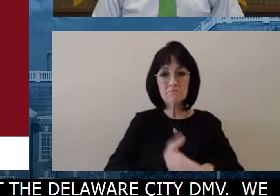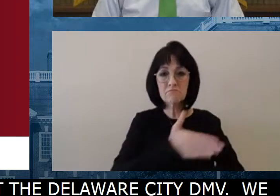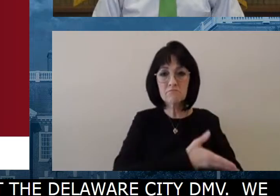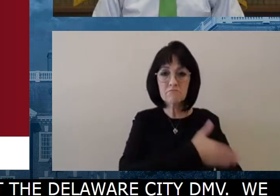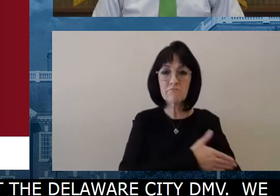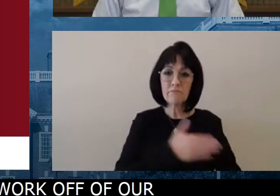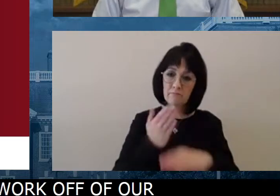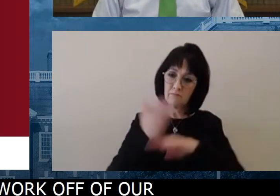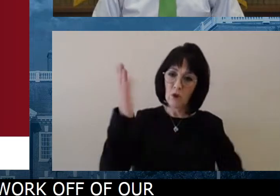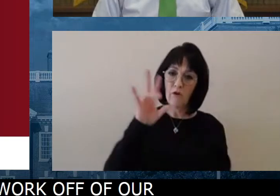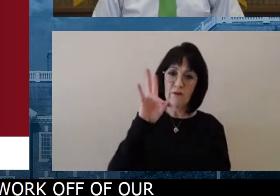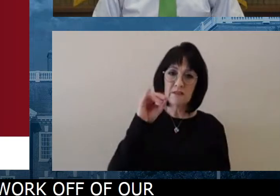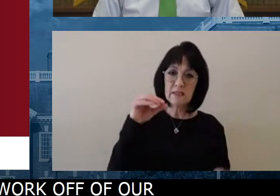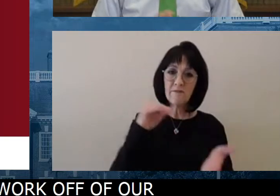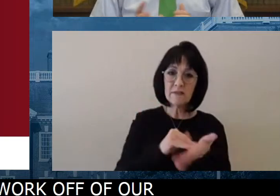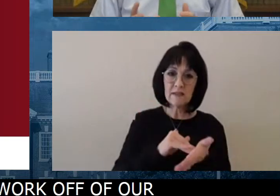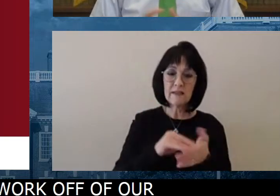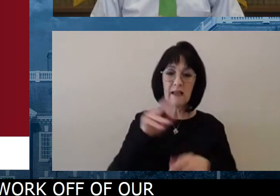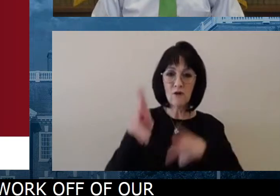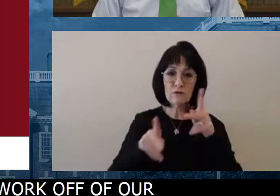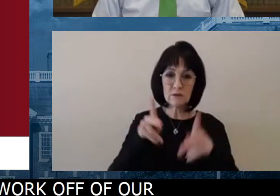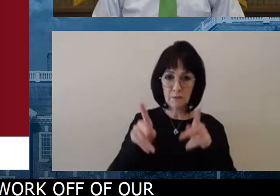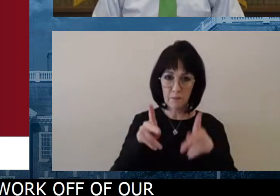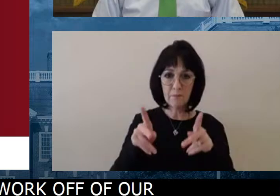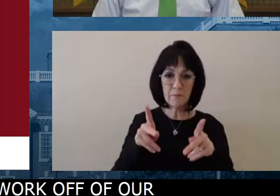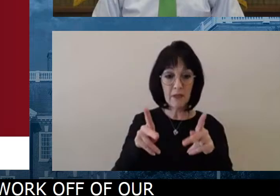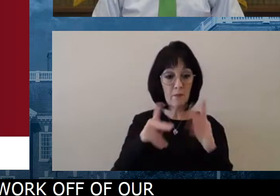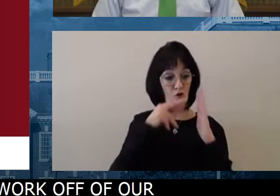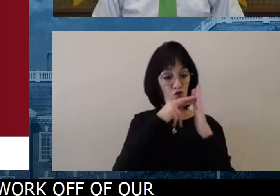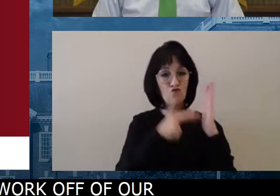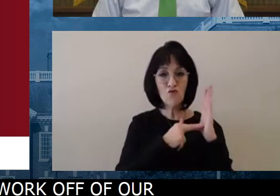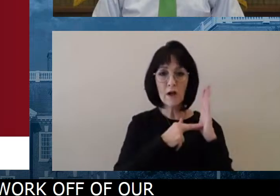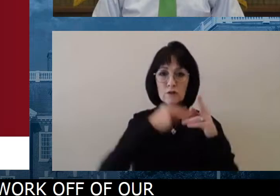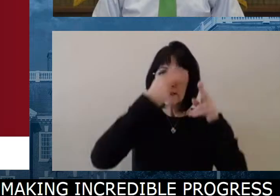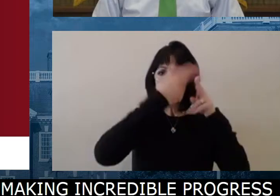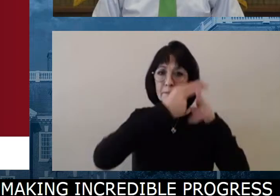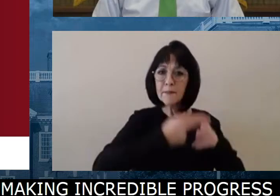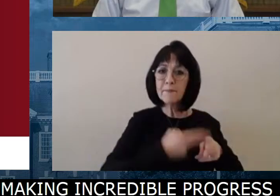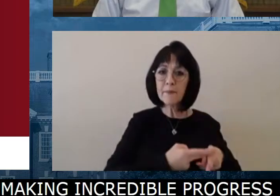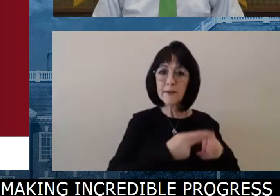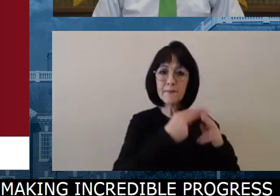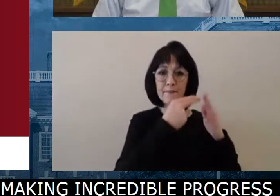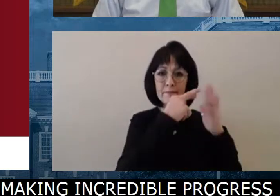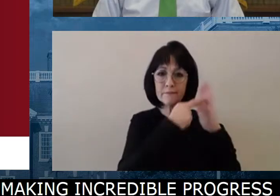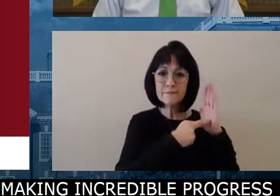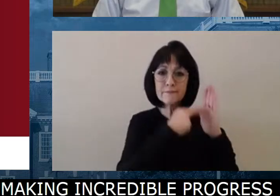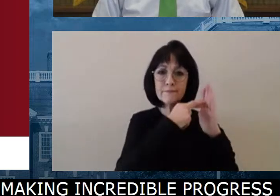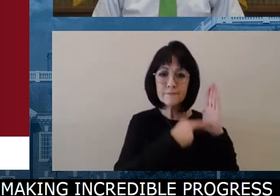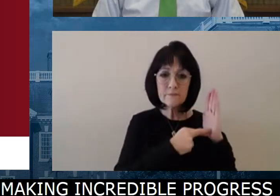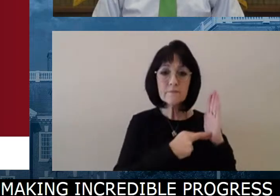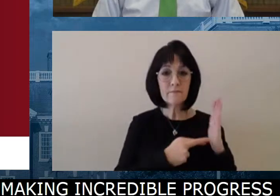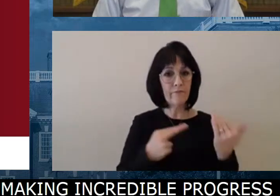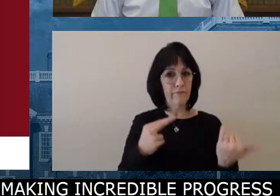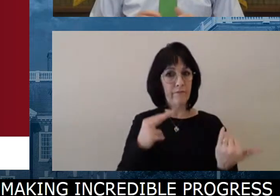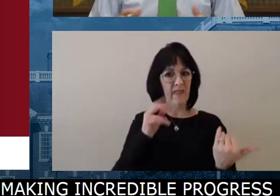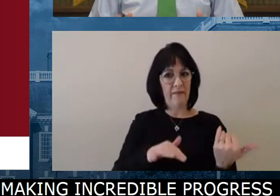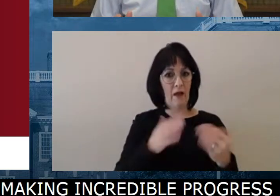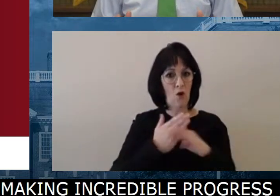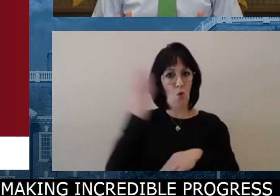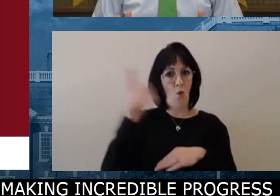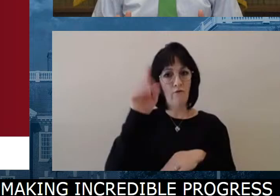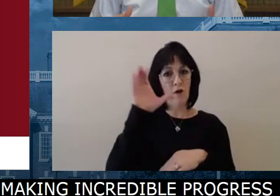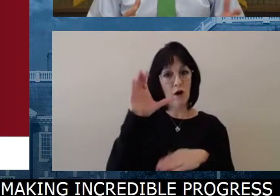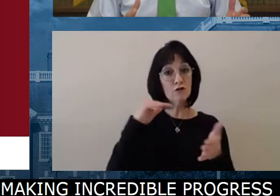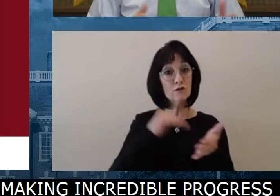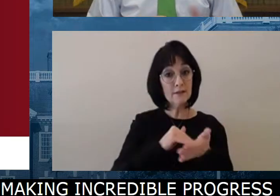been worked off the registration list, which was well over 100,000 at its peak. We are getting from